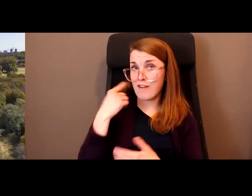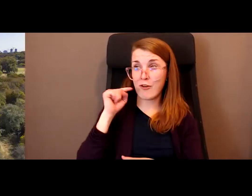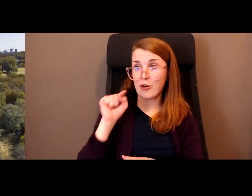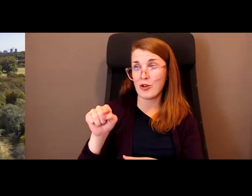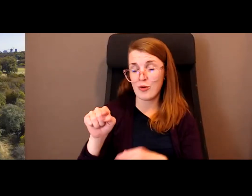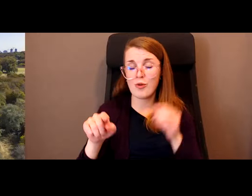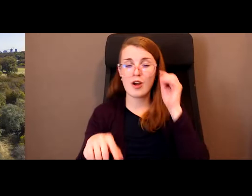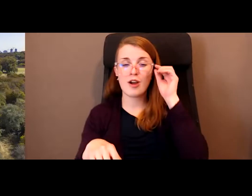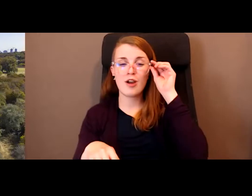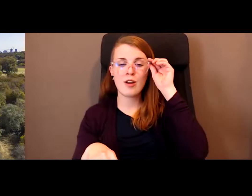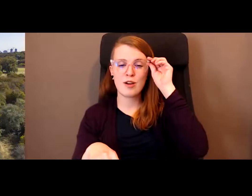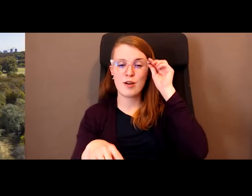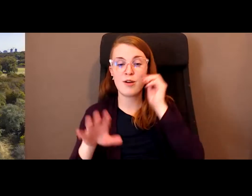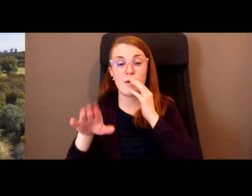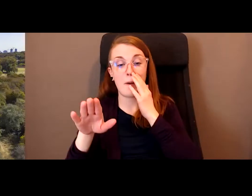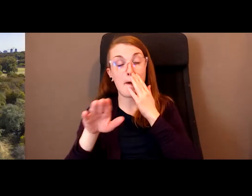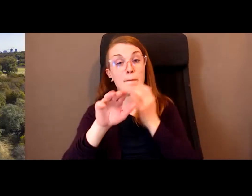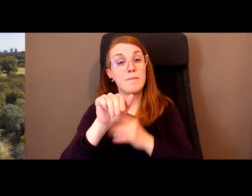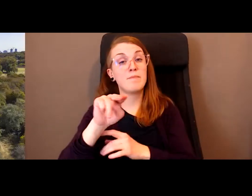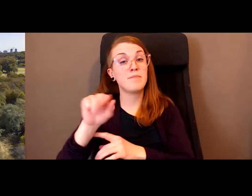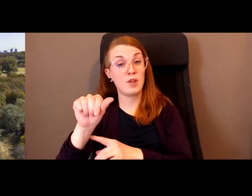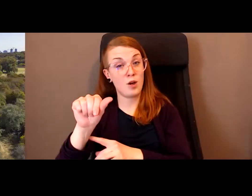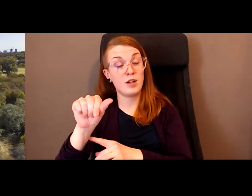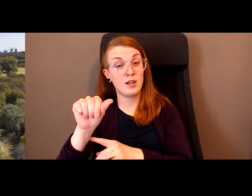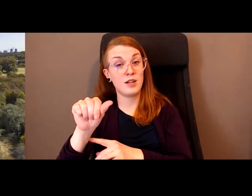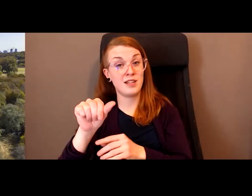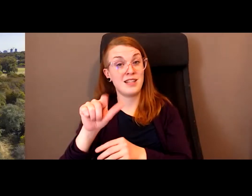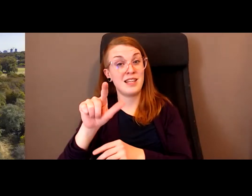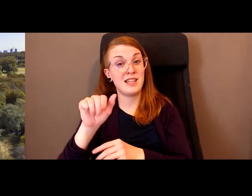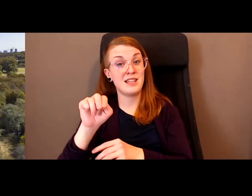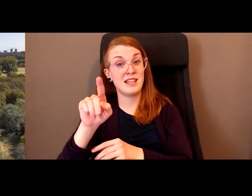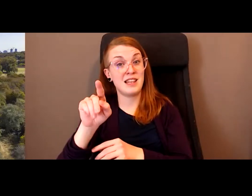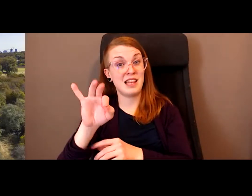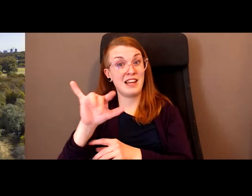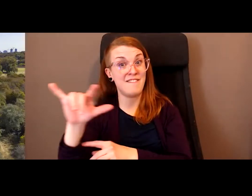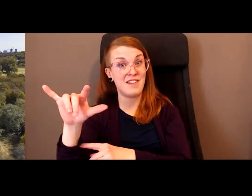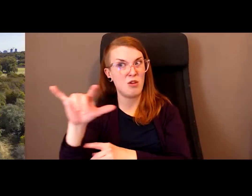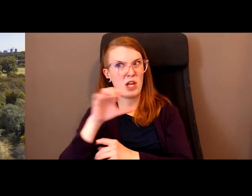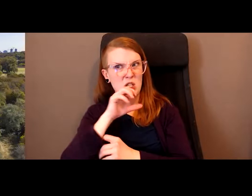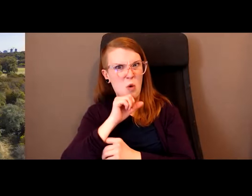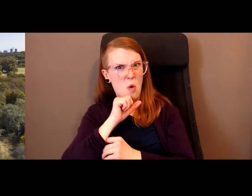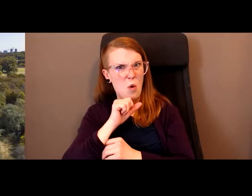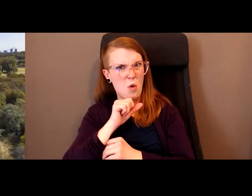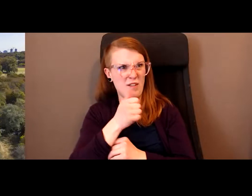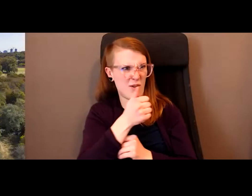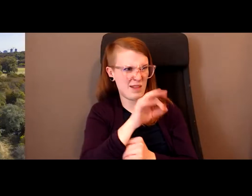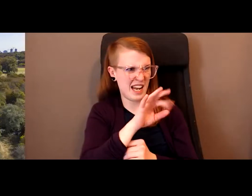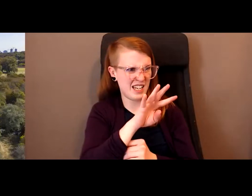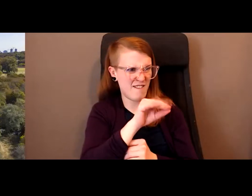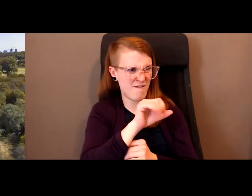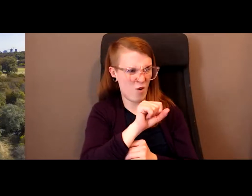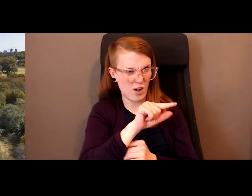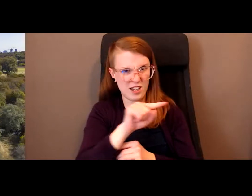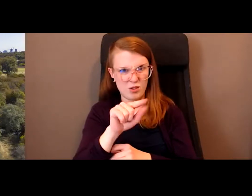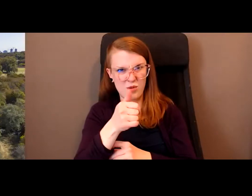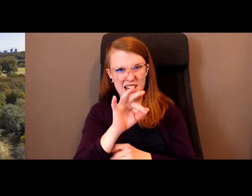Well, Anna, the landfill is an older landfill used from the 1940s to the 60s.